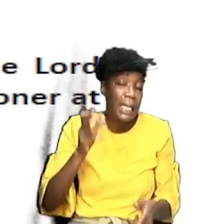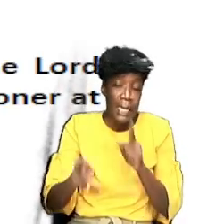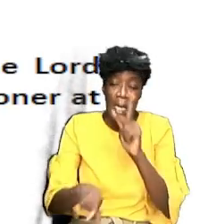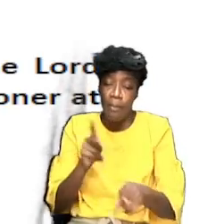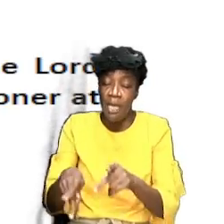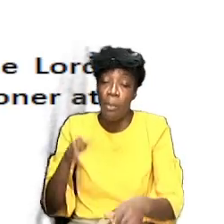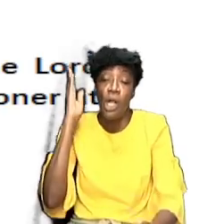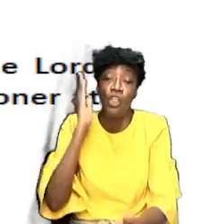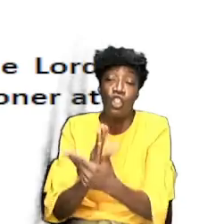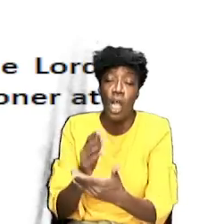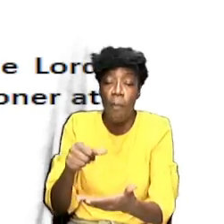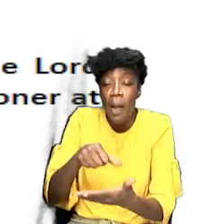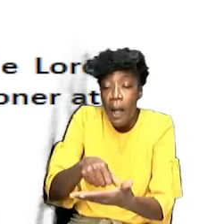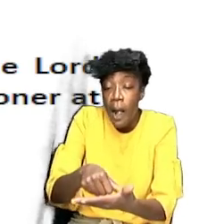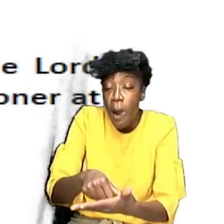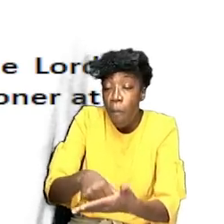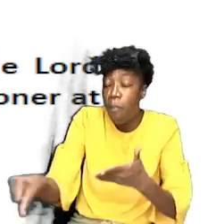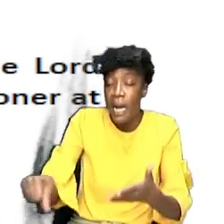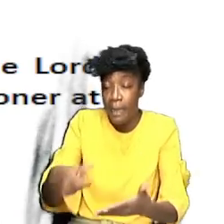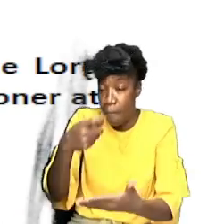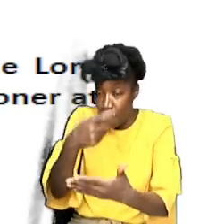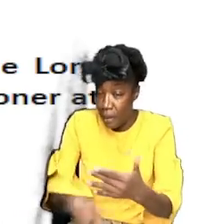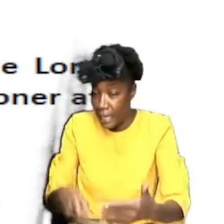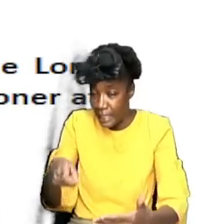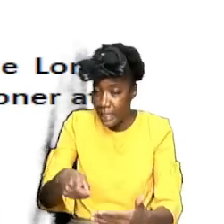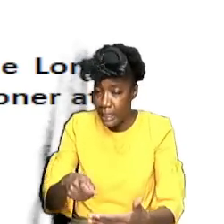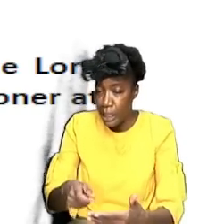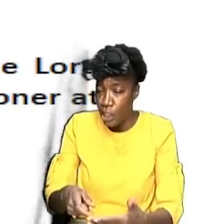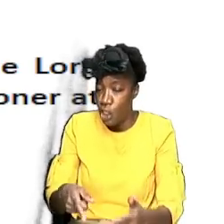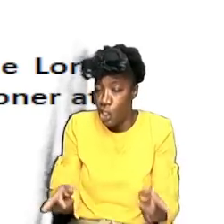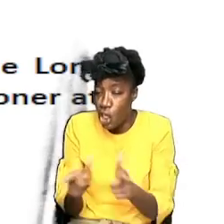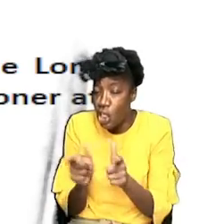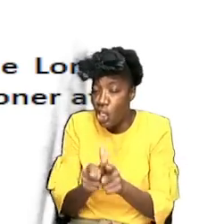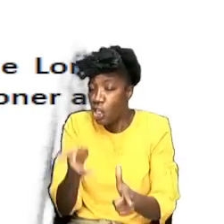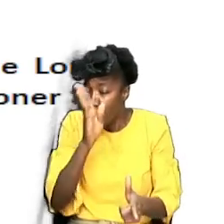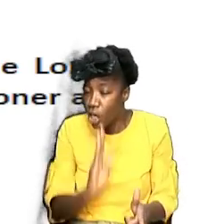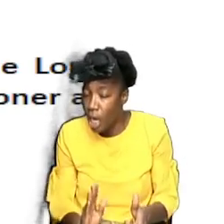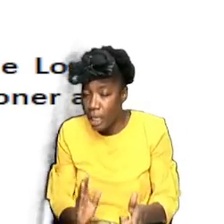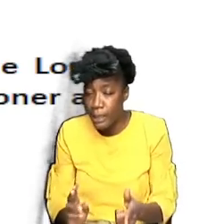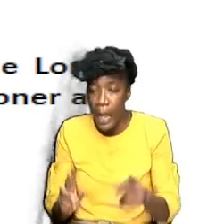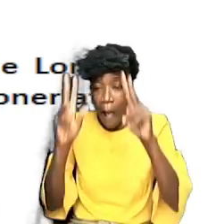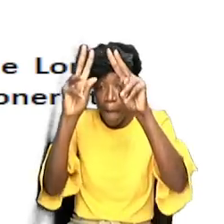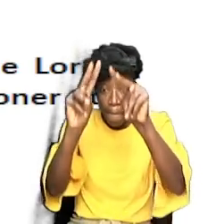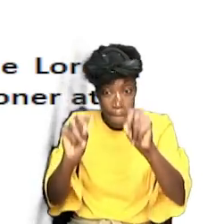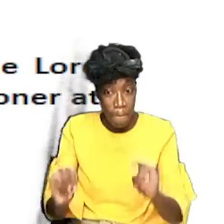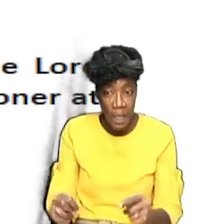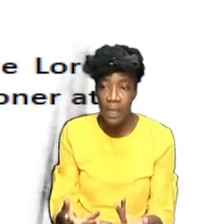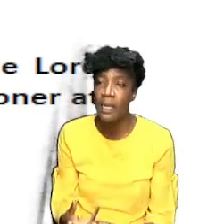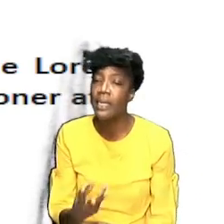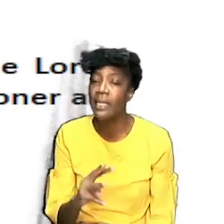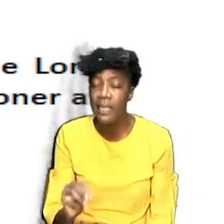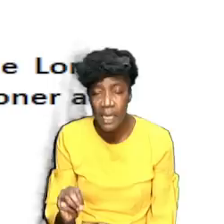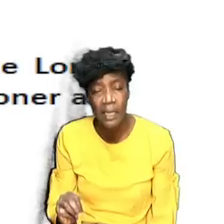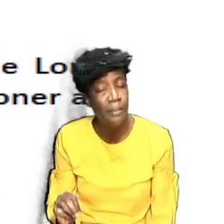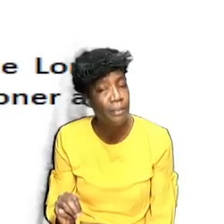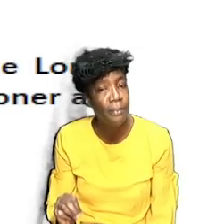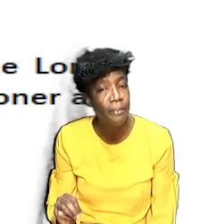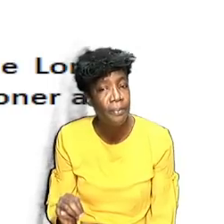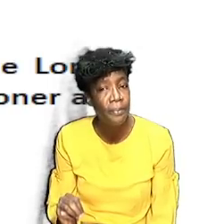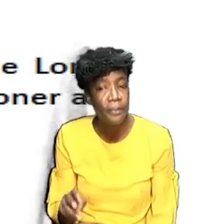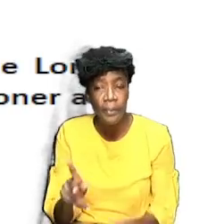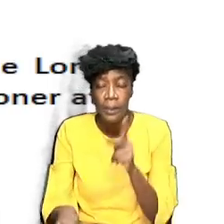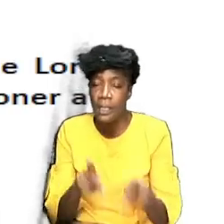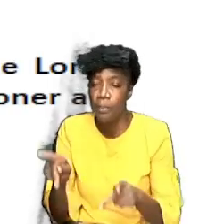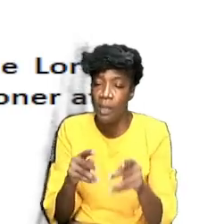buying these gods. As a matter of fact, they threw out the gods at one point and burnt them. And so you know that the persons who